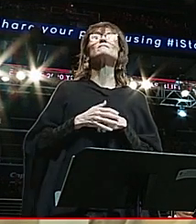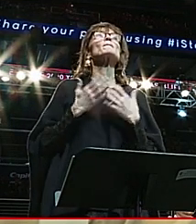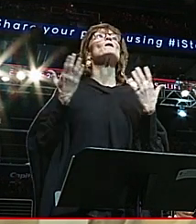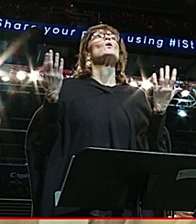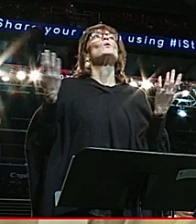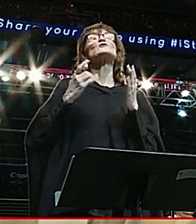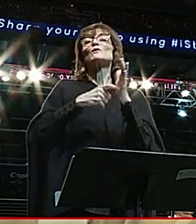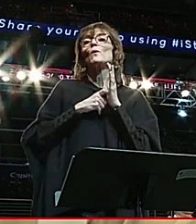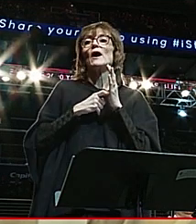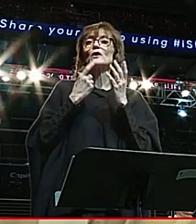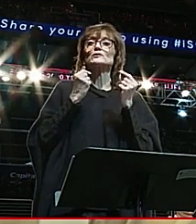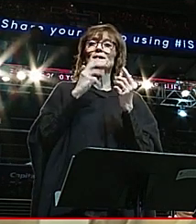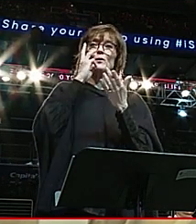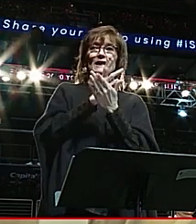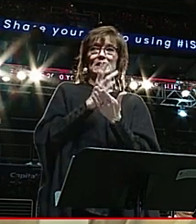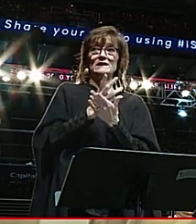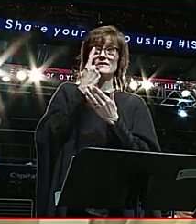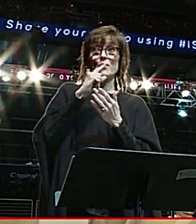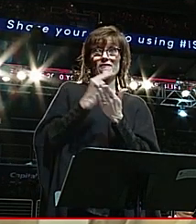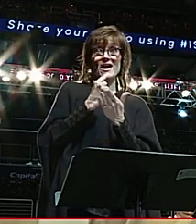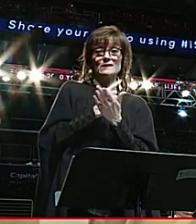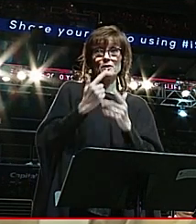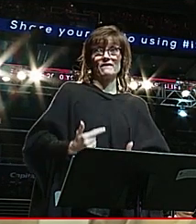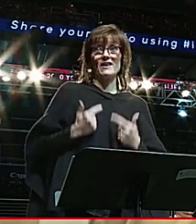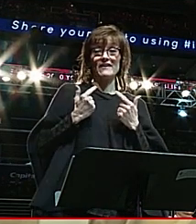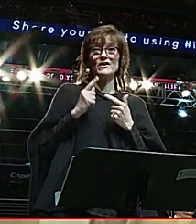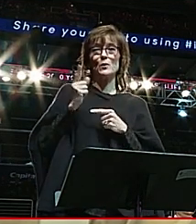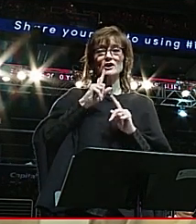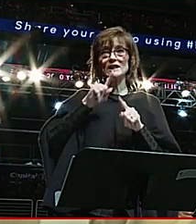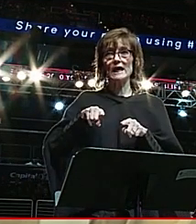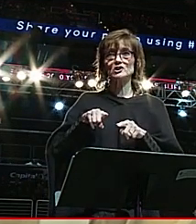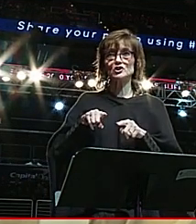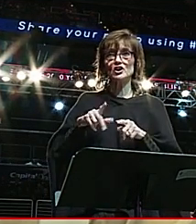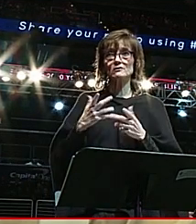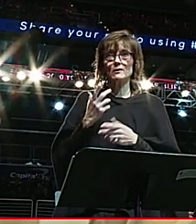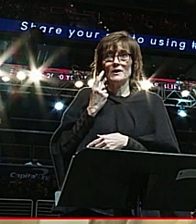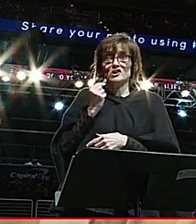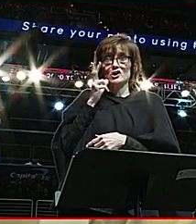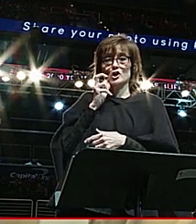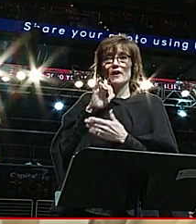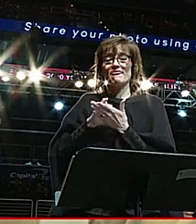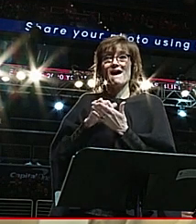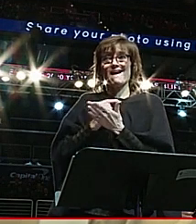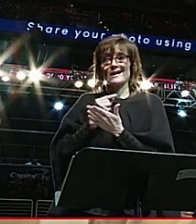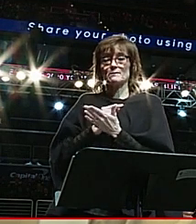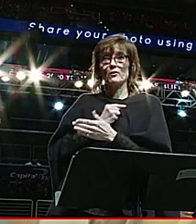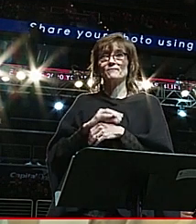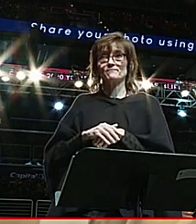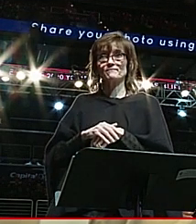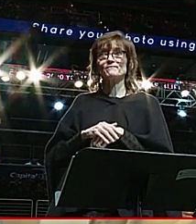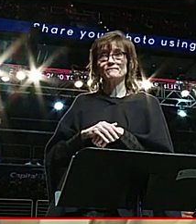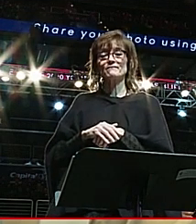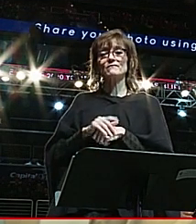to the gospel of life? And the answer is in the gospel we heard. In this gospel, there is a young man,